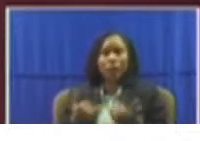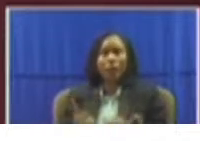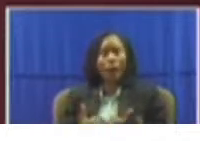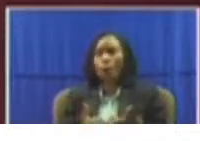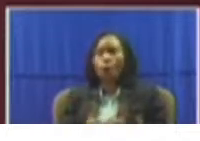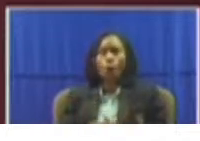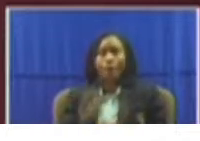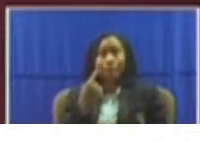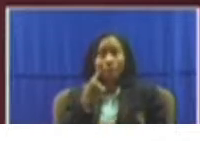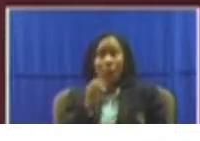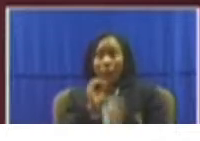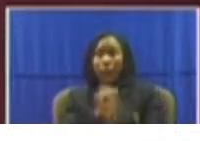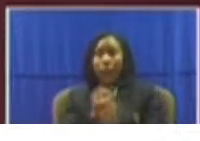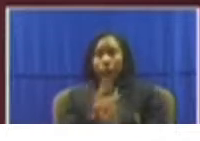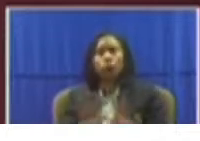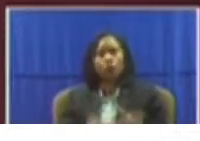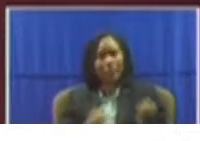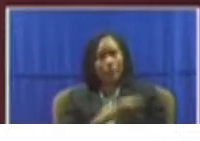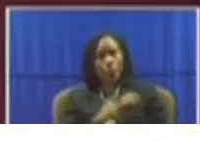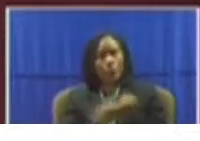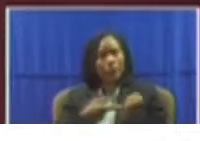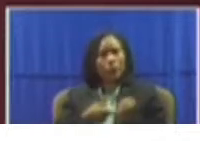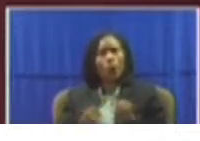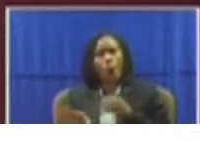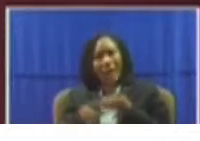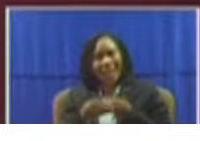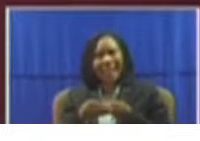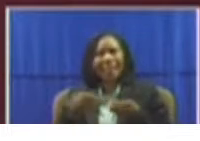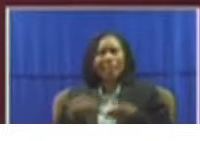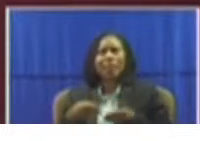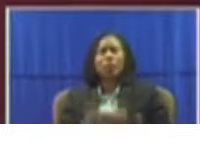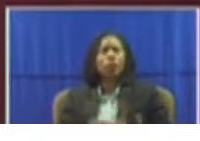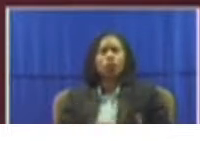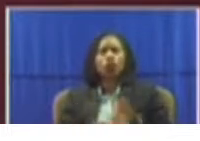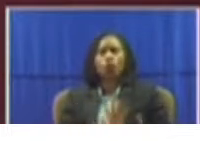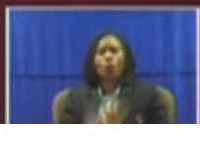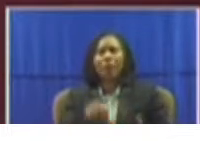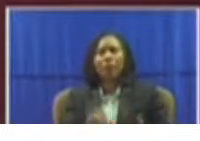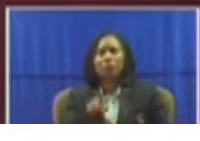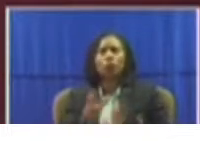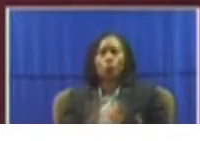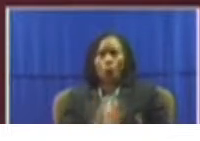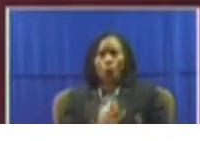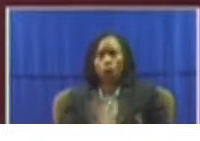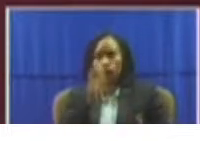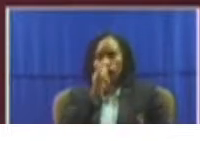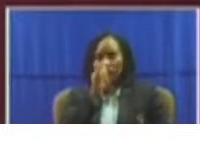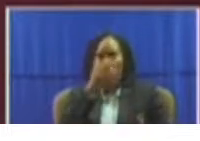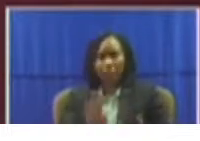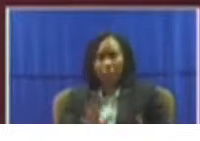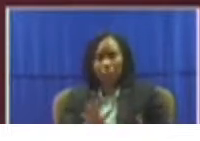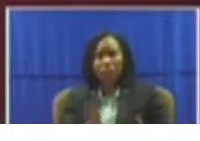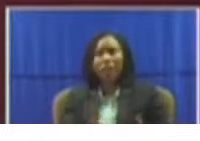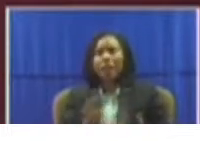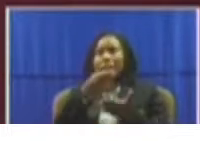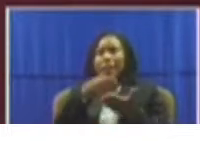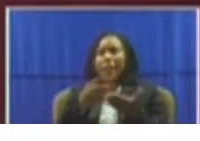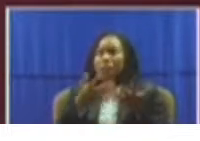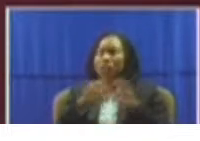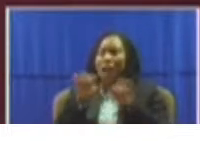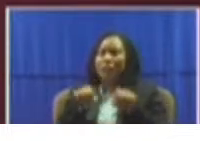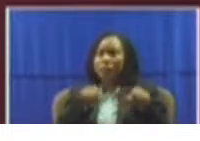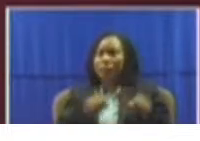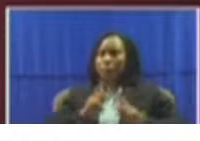support such claims. Members of the executive, Honorable Speaker, have signed performance agreements with the President, and these have